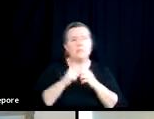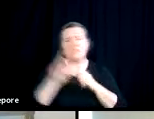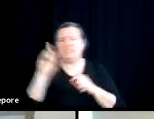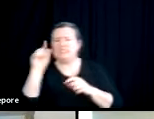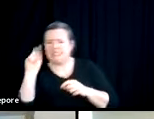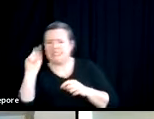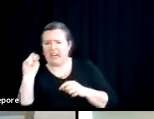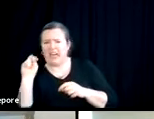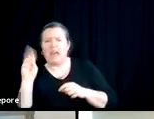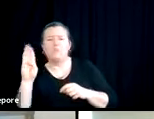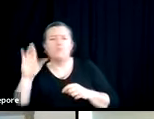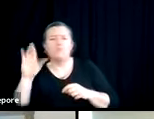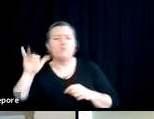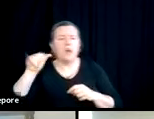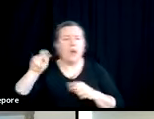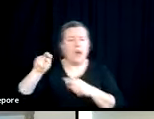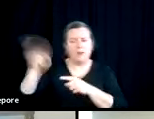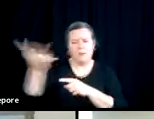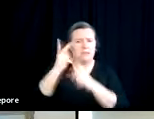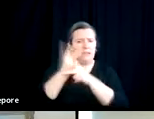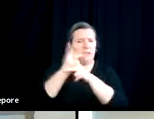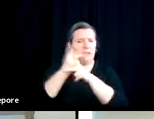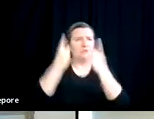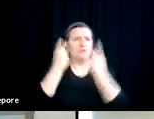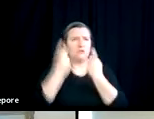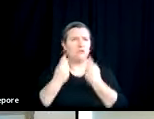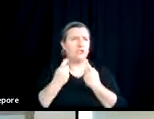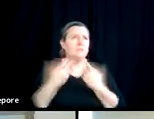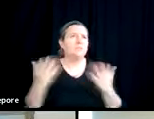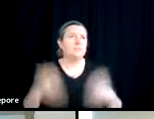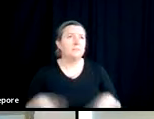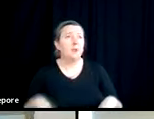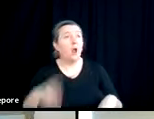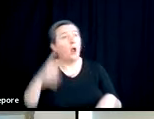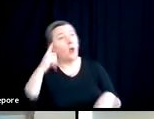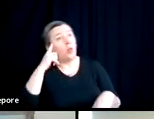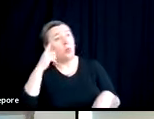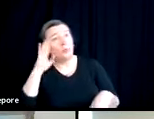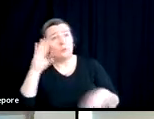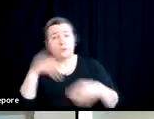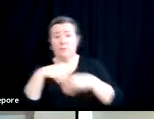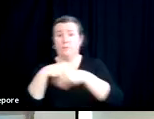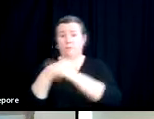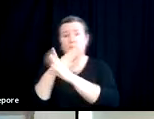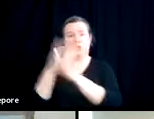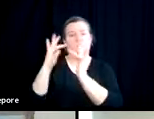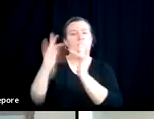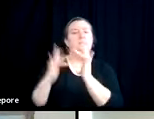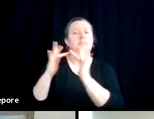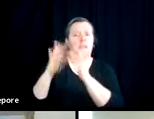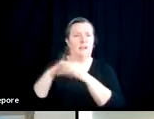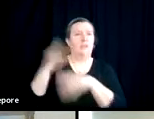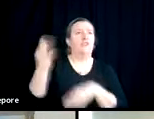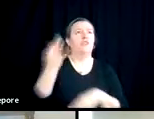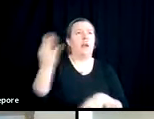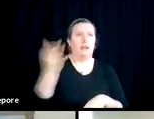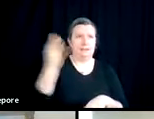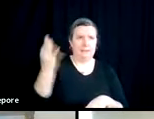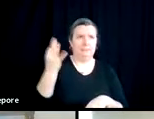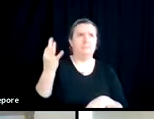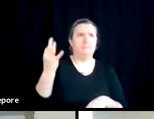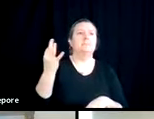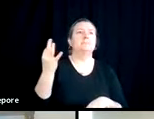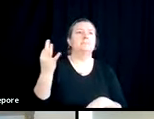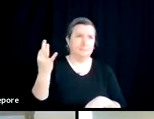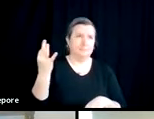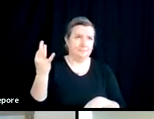my circumstances, we'll be virtual if I had to guess on Friday. And we'll try to do that at